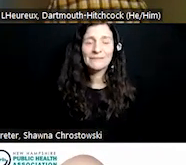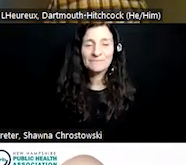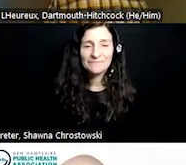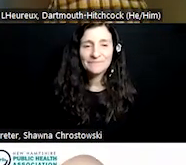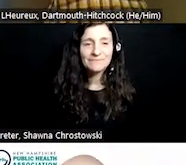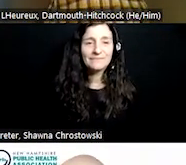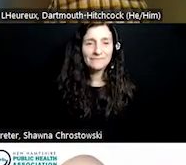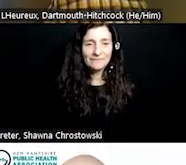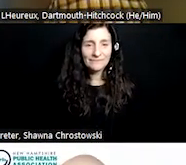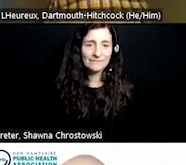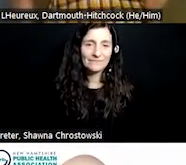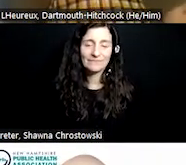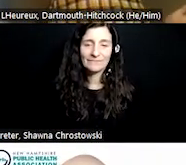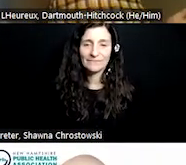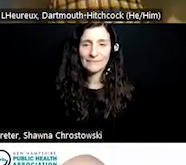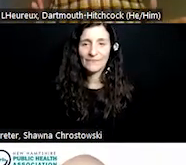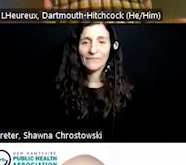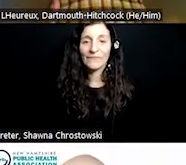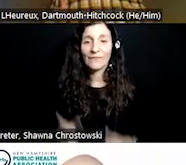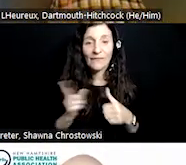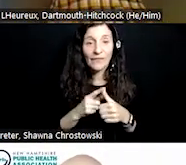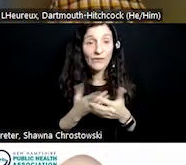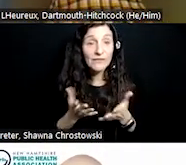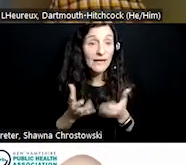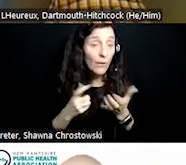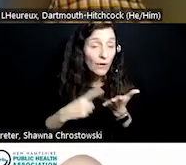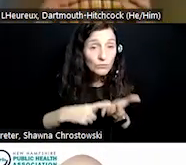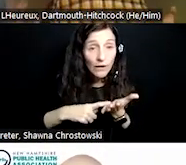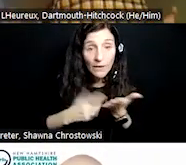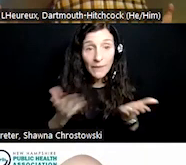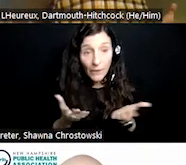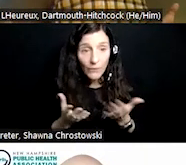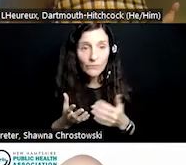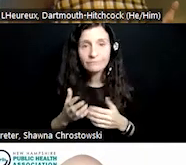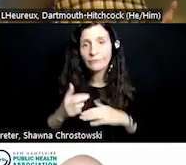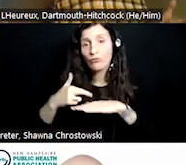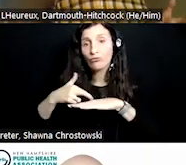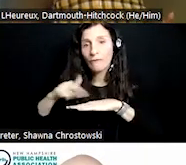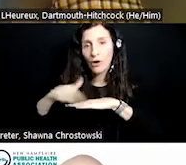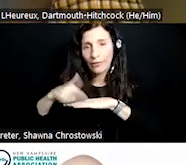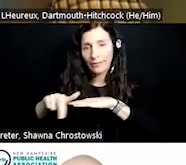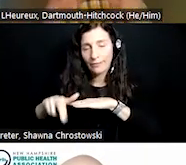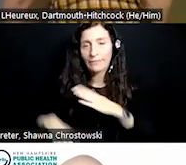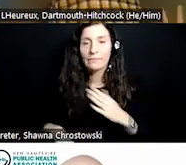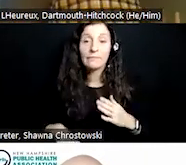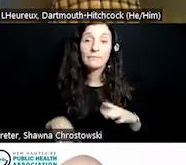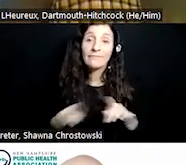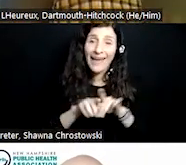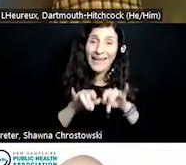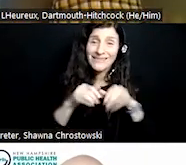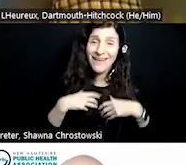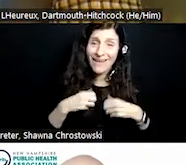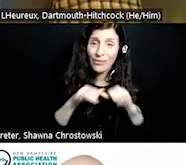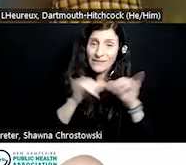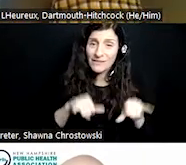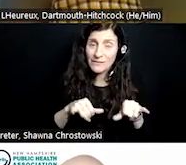So the first thing that I want to talk about is referrals. So as a health system, how are our community